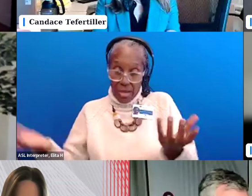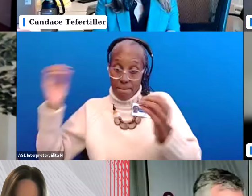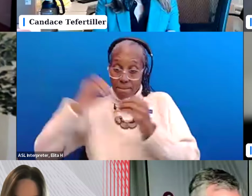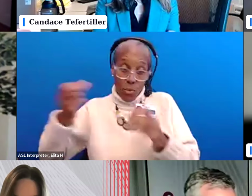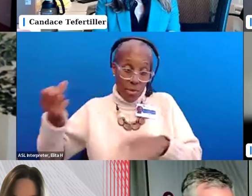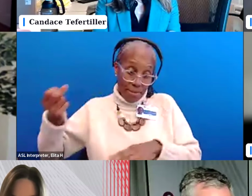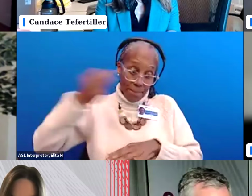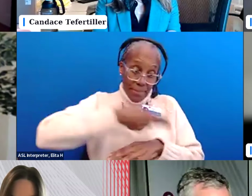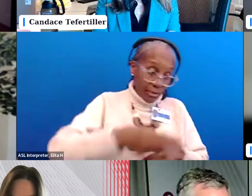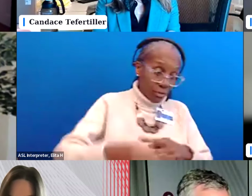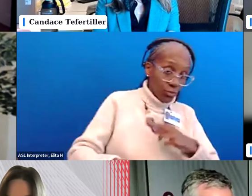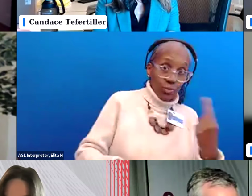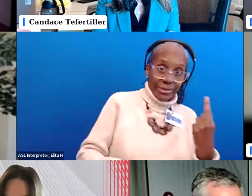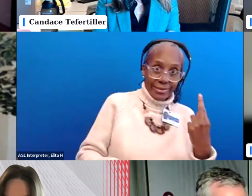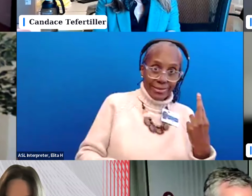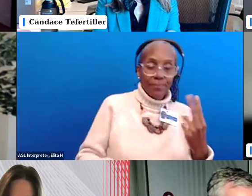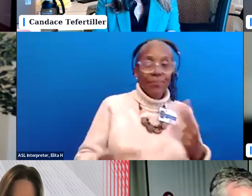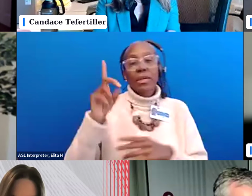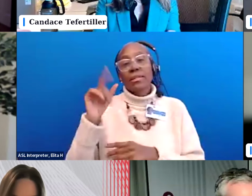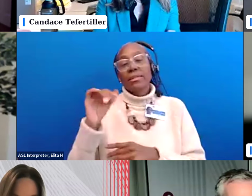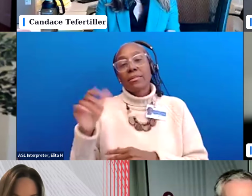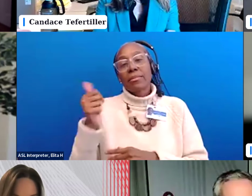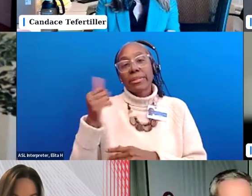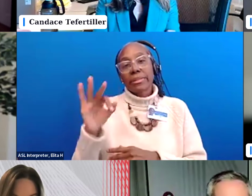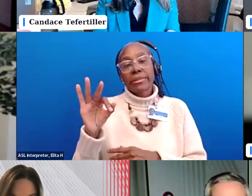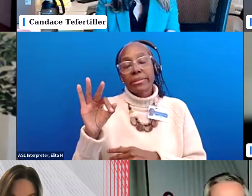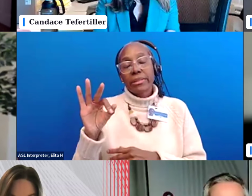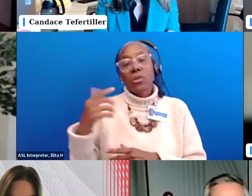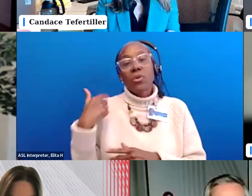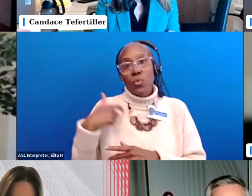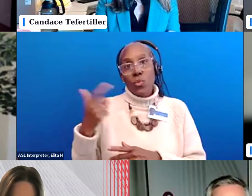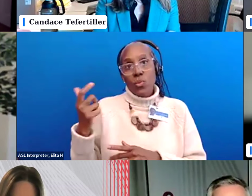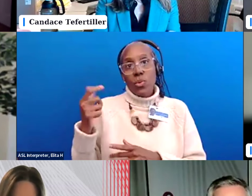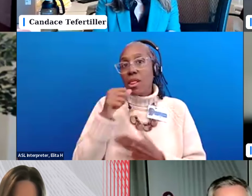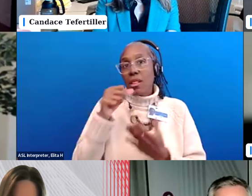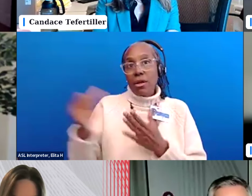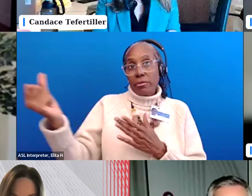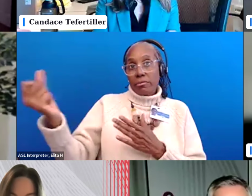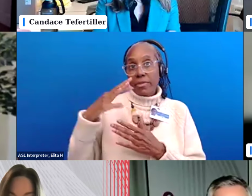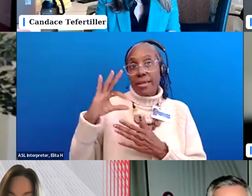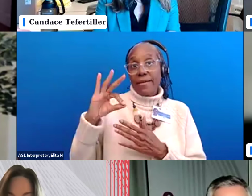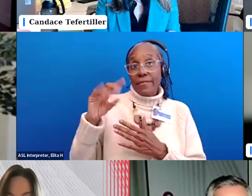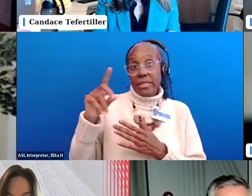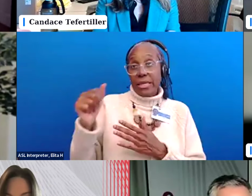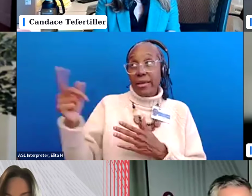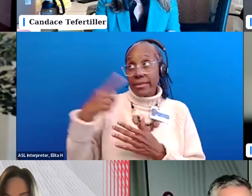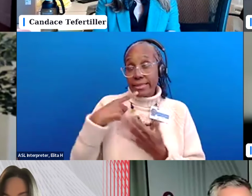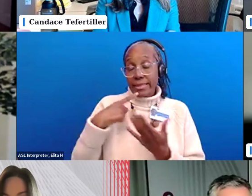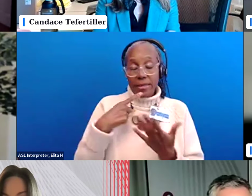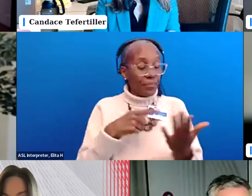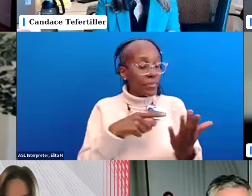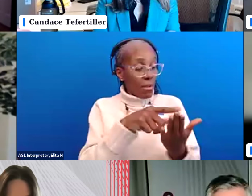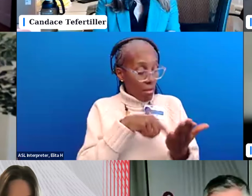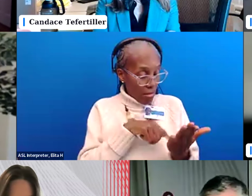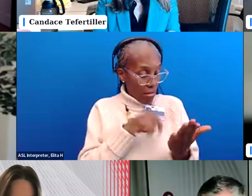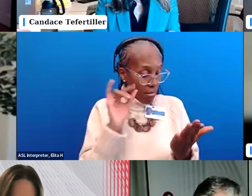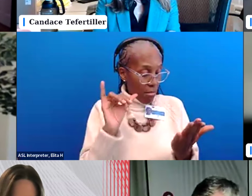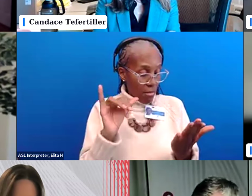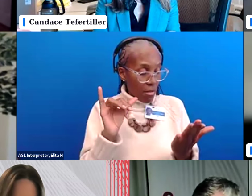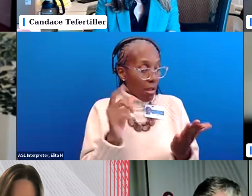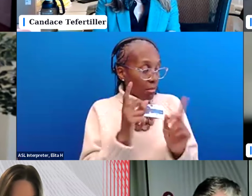device. And on December 19th, we received a letter from FDA saying that